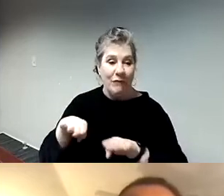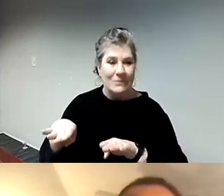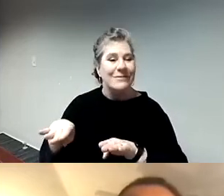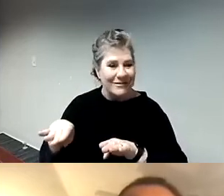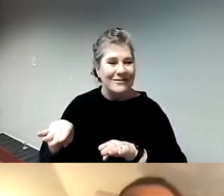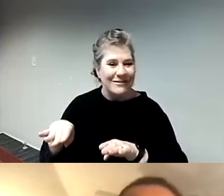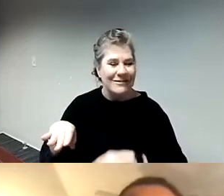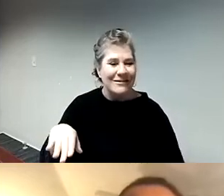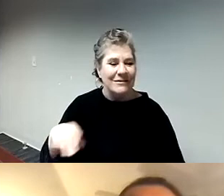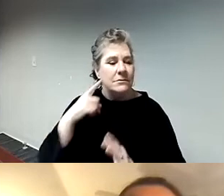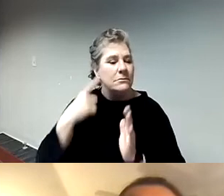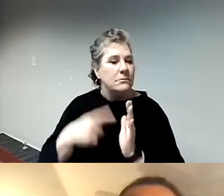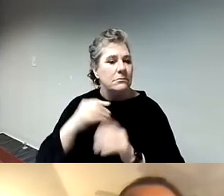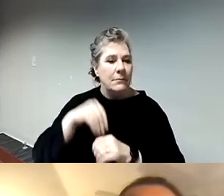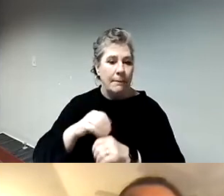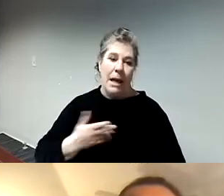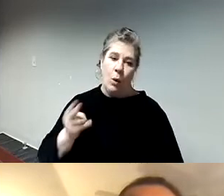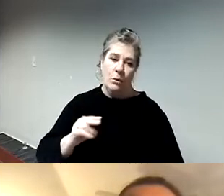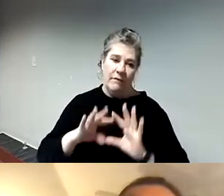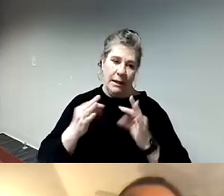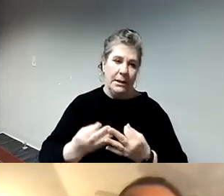especially within my family,